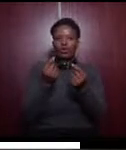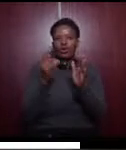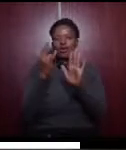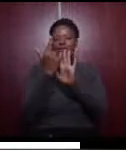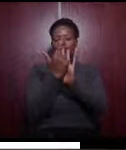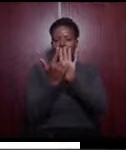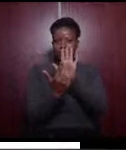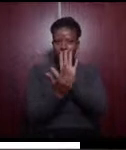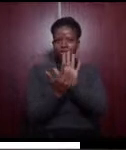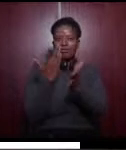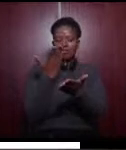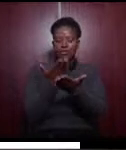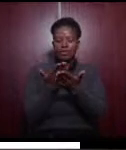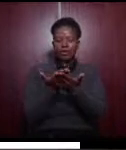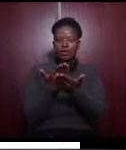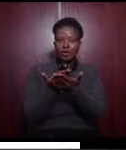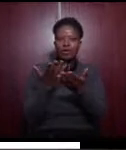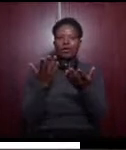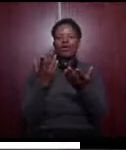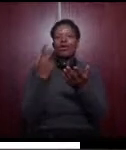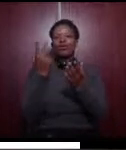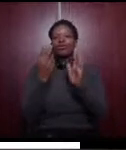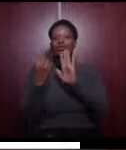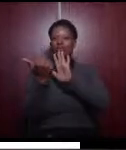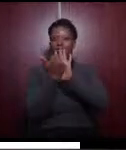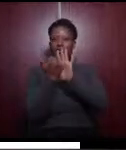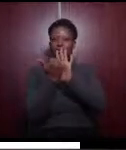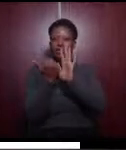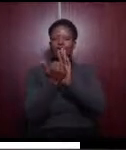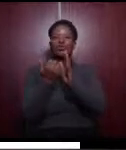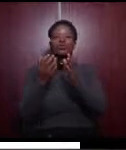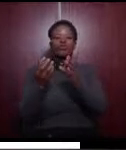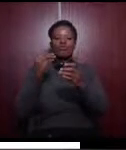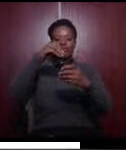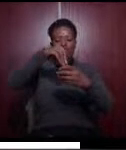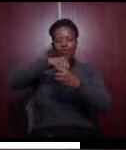to provide for the short title and the commencement of the act.